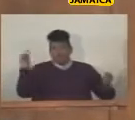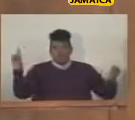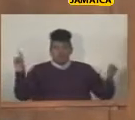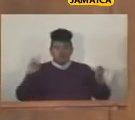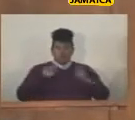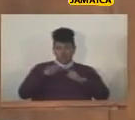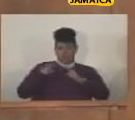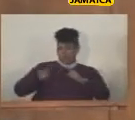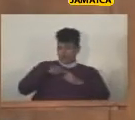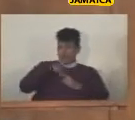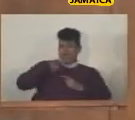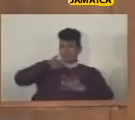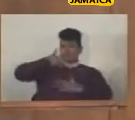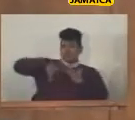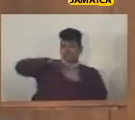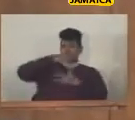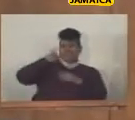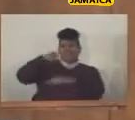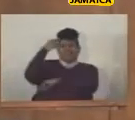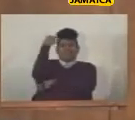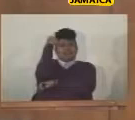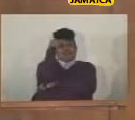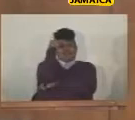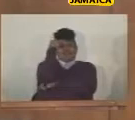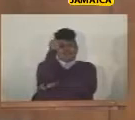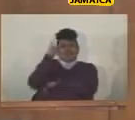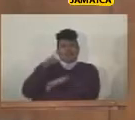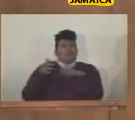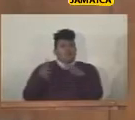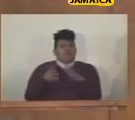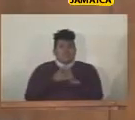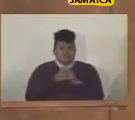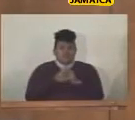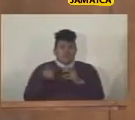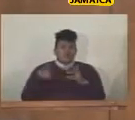results. We must change the crime culture.